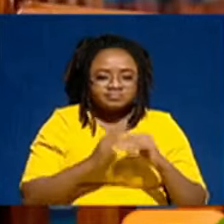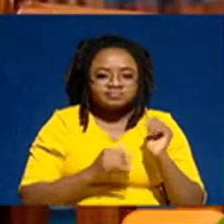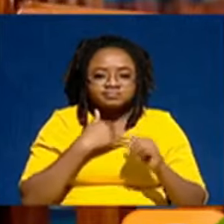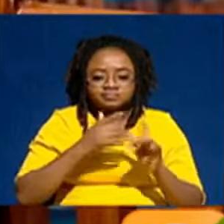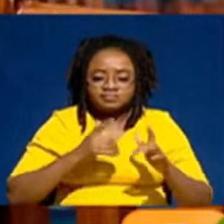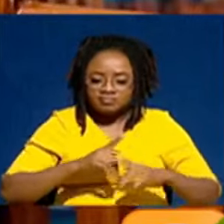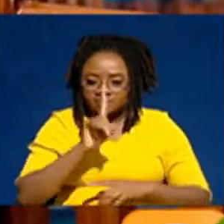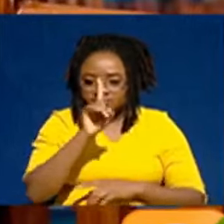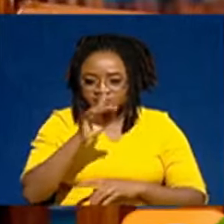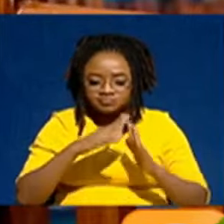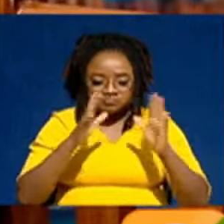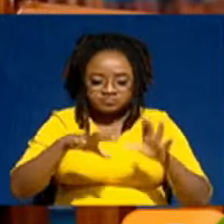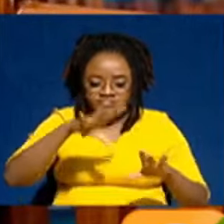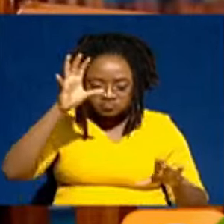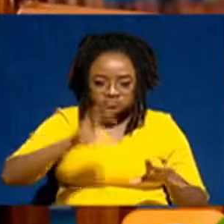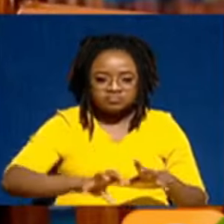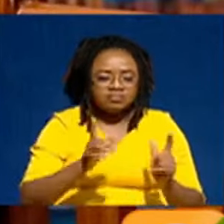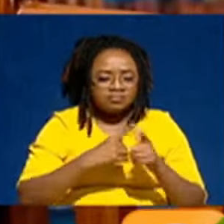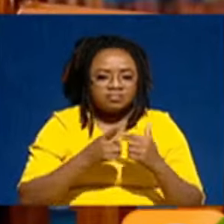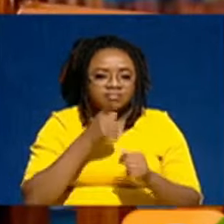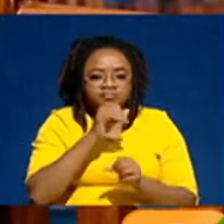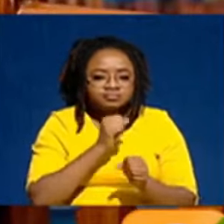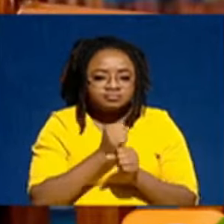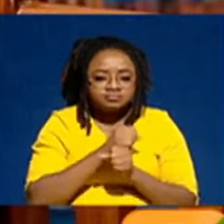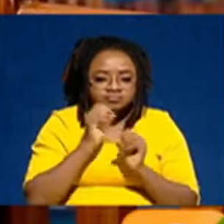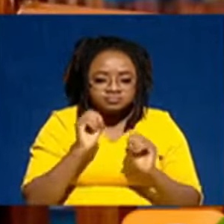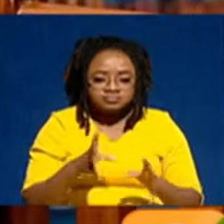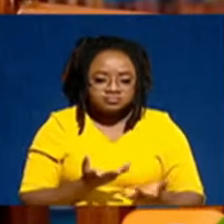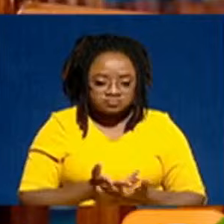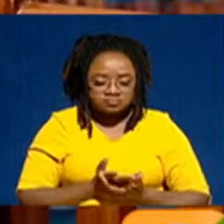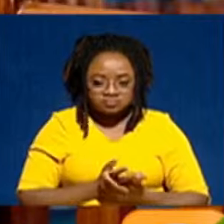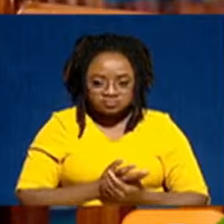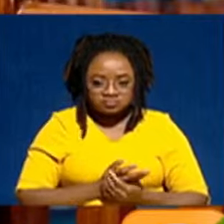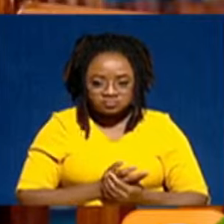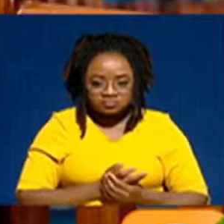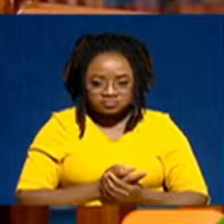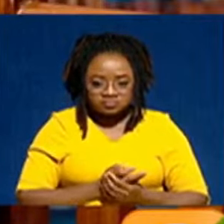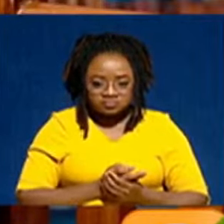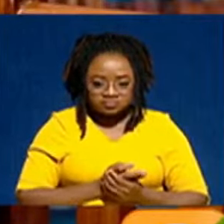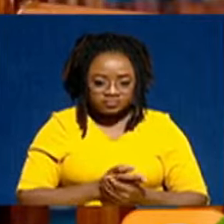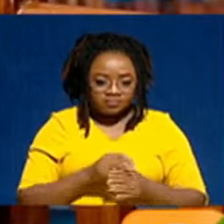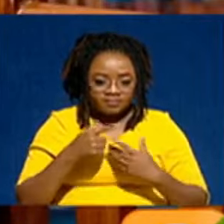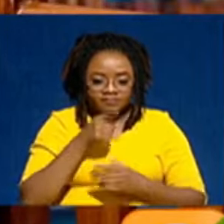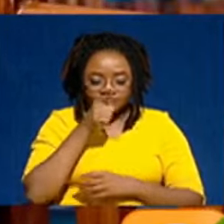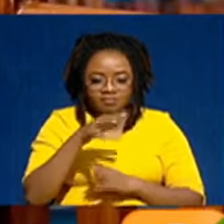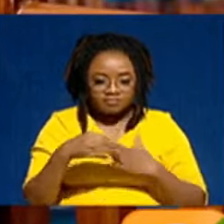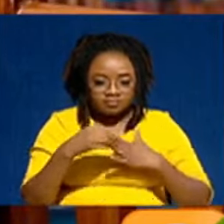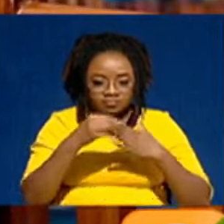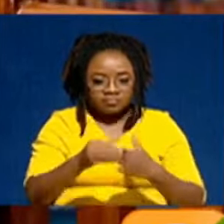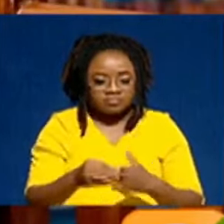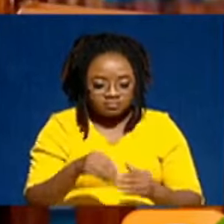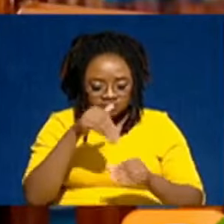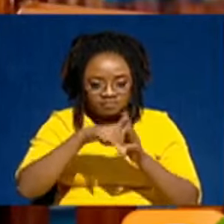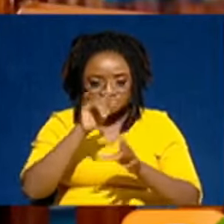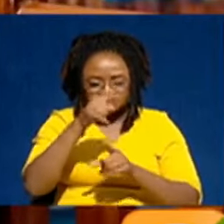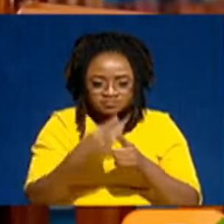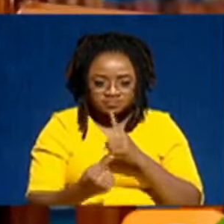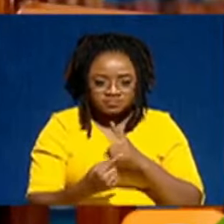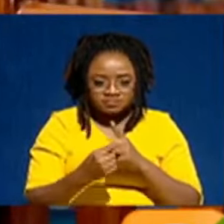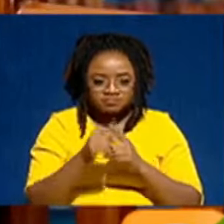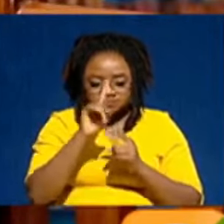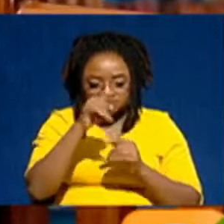standalone apartments, at the end of the day, a place where they can just maybe live in the city during the week, and over the weekend, they're